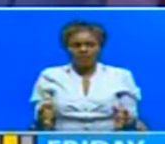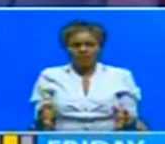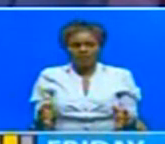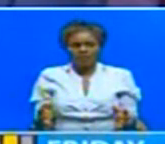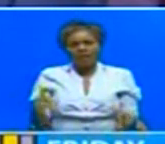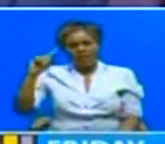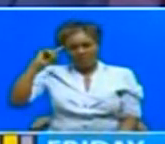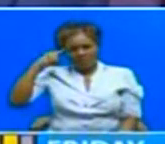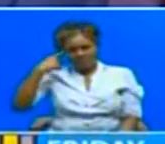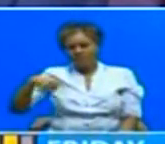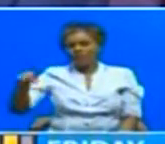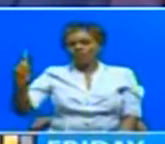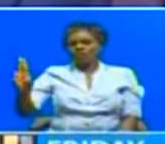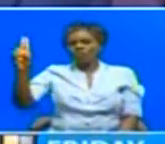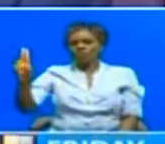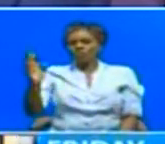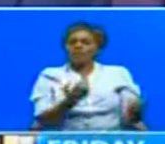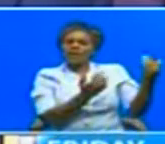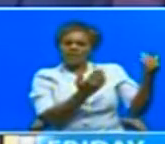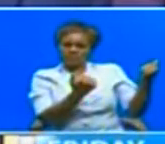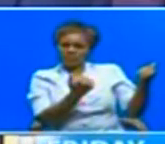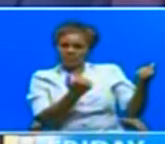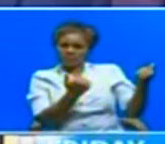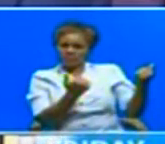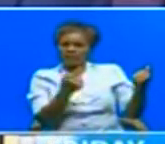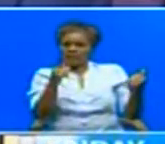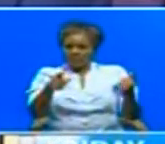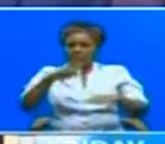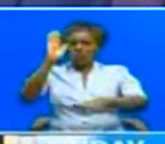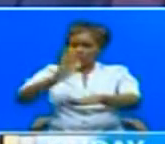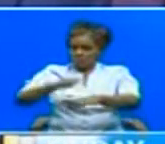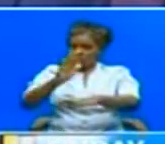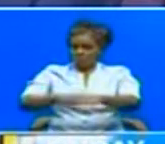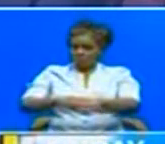what I think the president had expected. Because I think she's a very competent officer